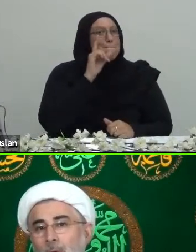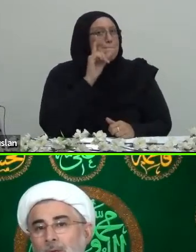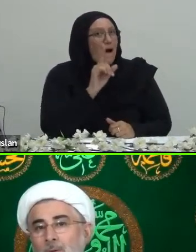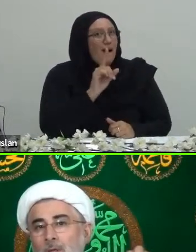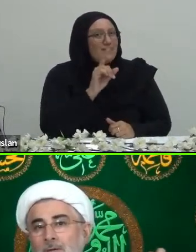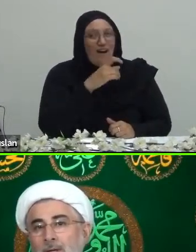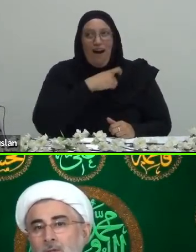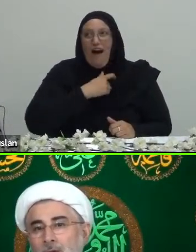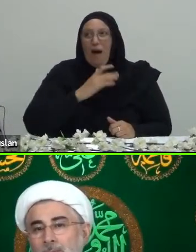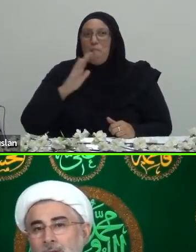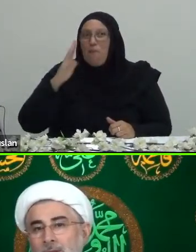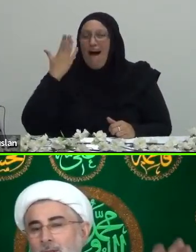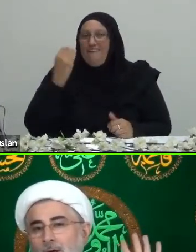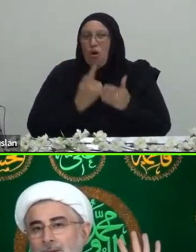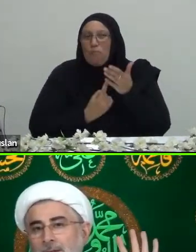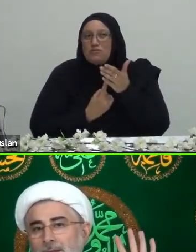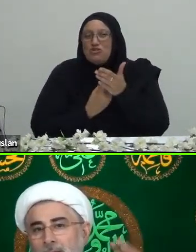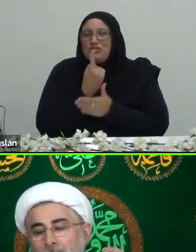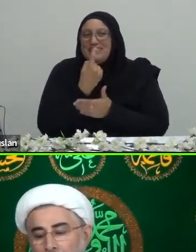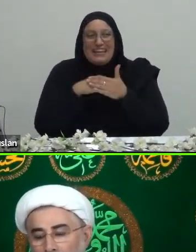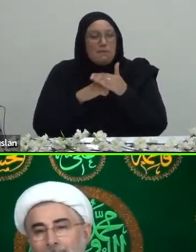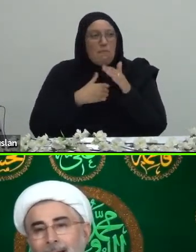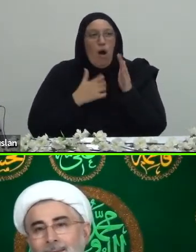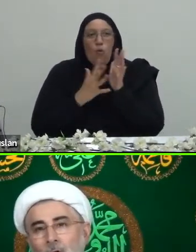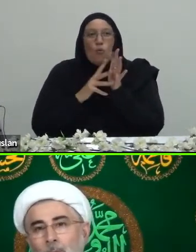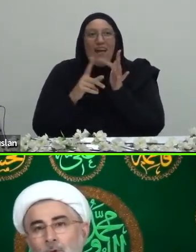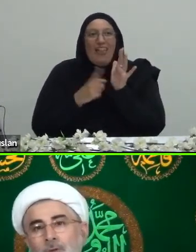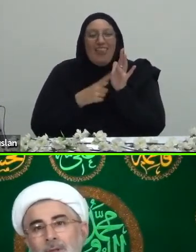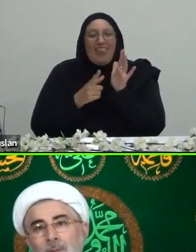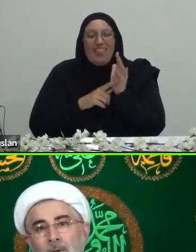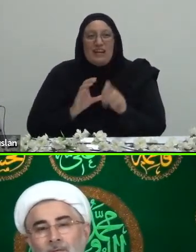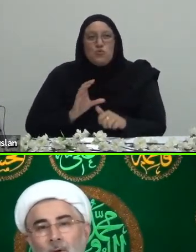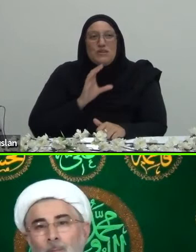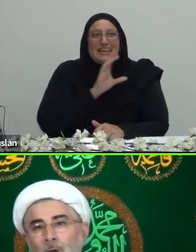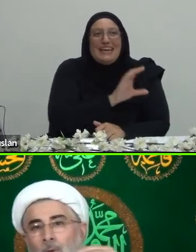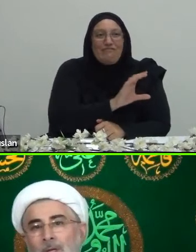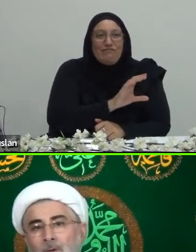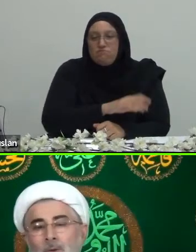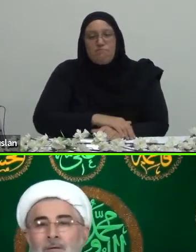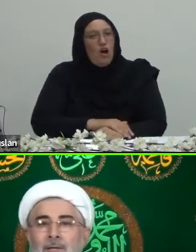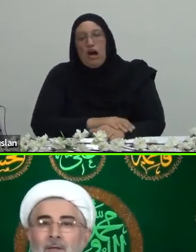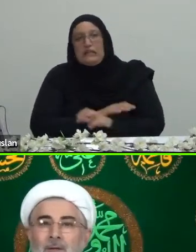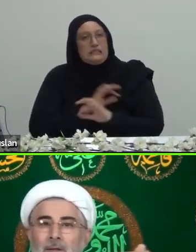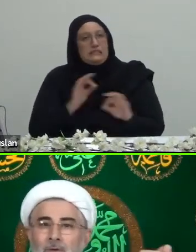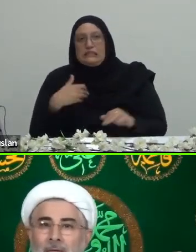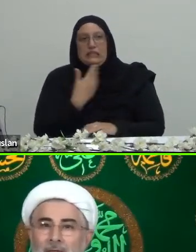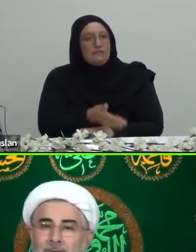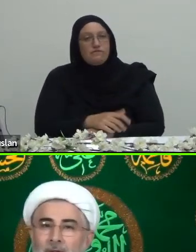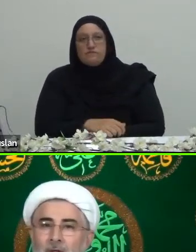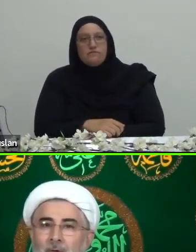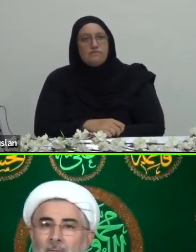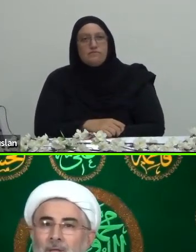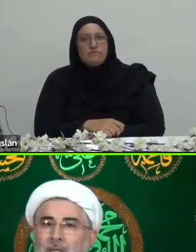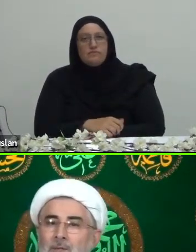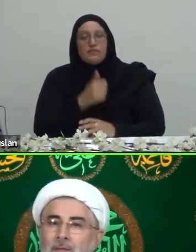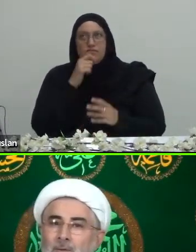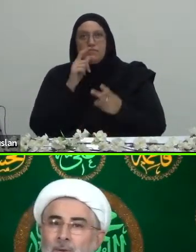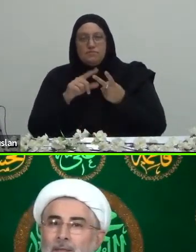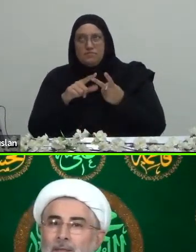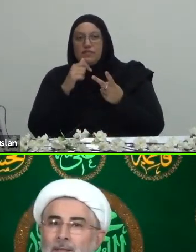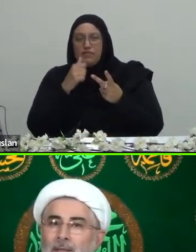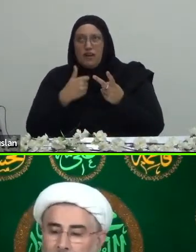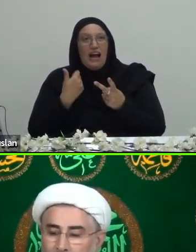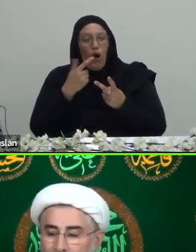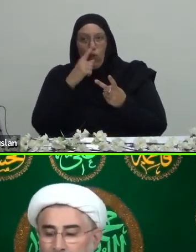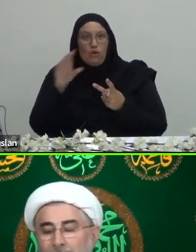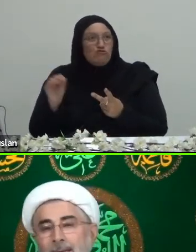in my will to give her something, I didn't. I had the opportunity before my will to even transfer some of my estate to